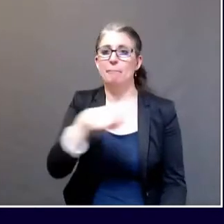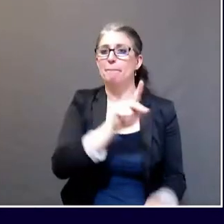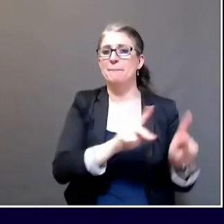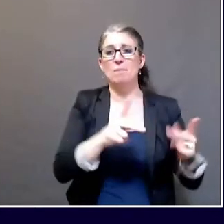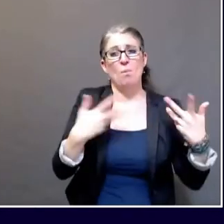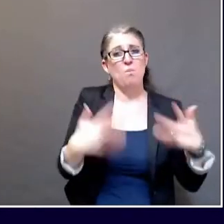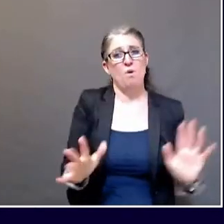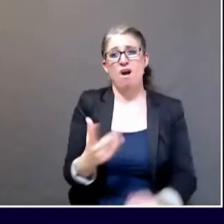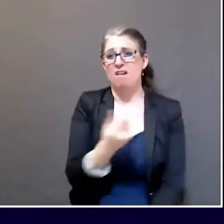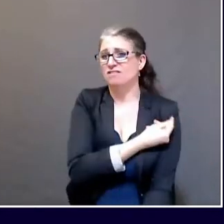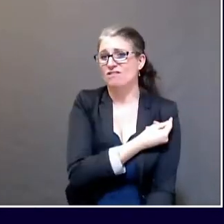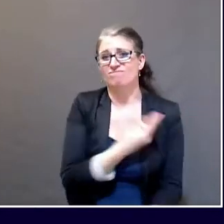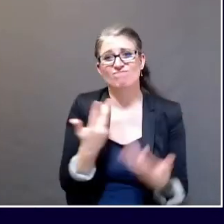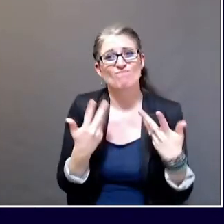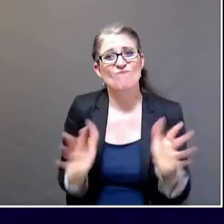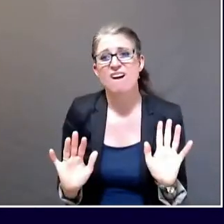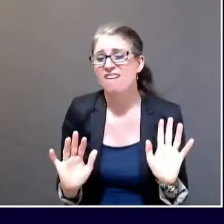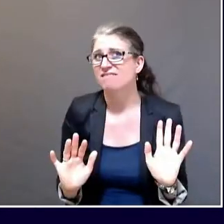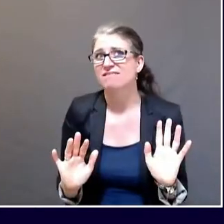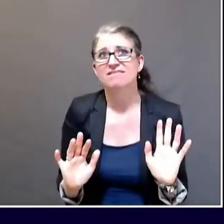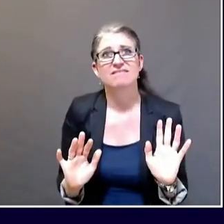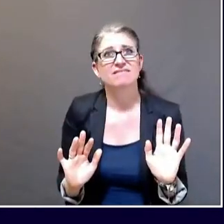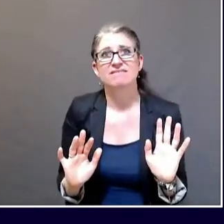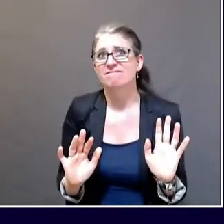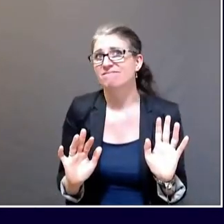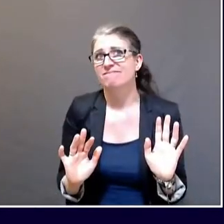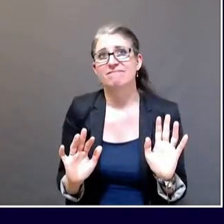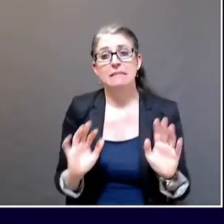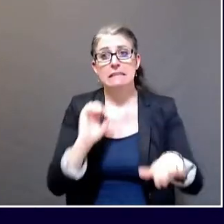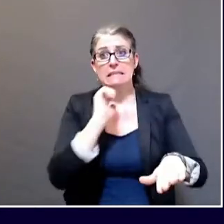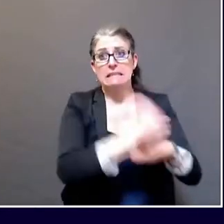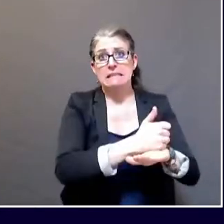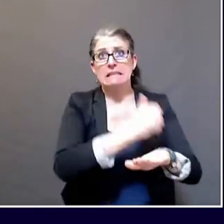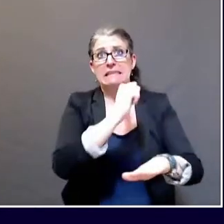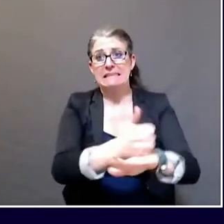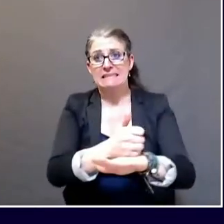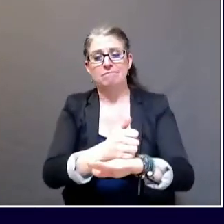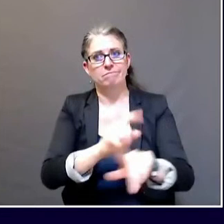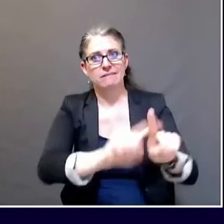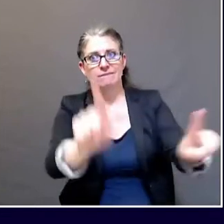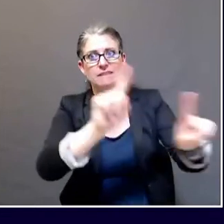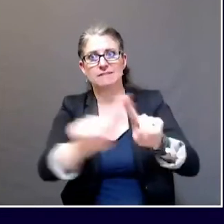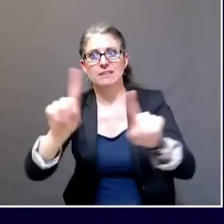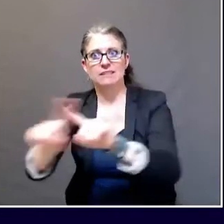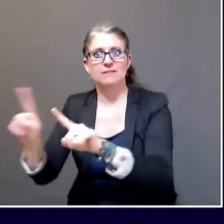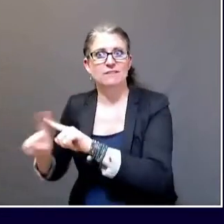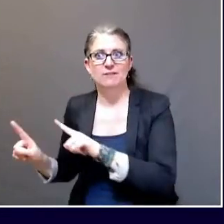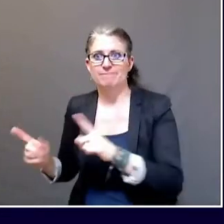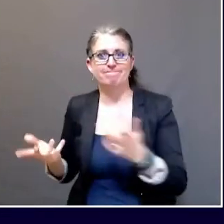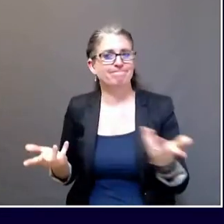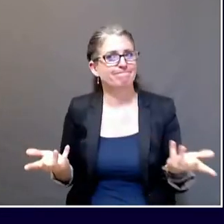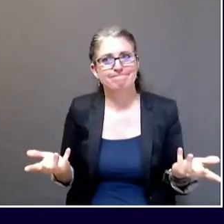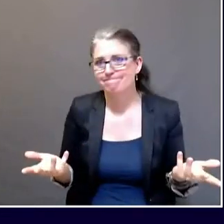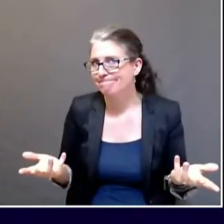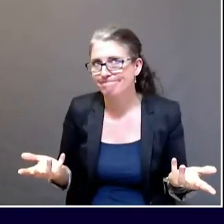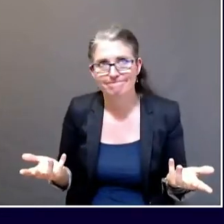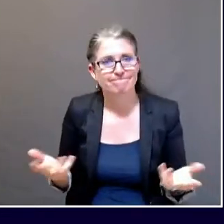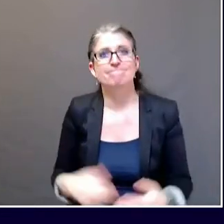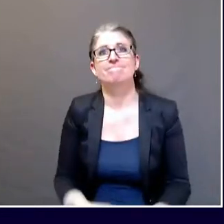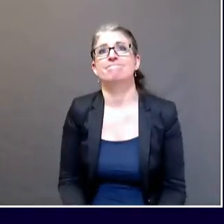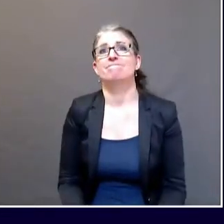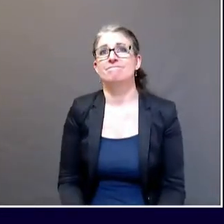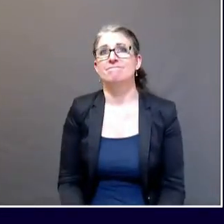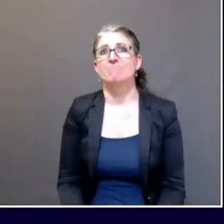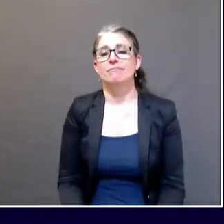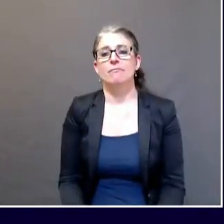from system to system, and overall, what I've heard, and I don't have any hard and fast data on this, Hannah,